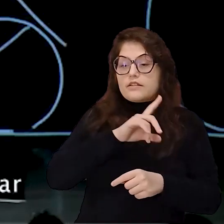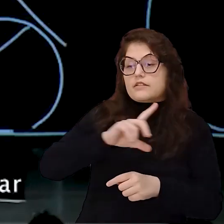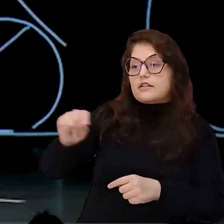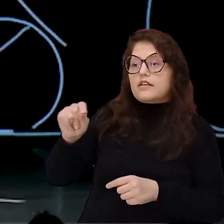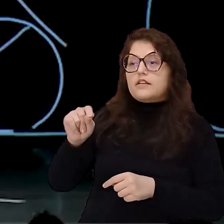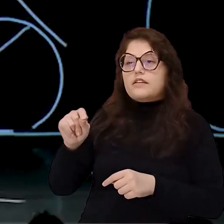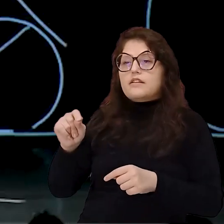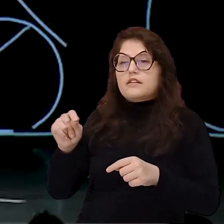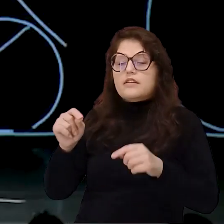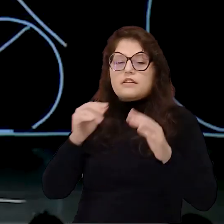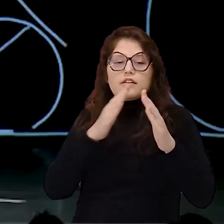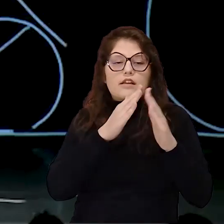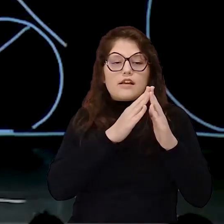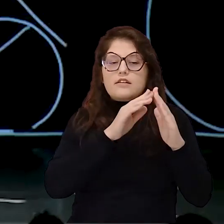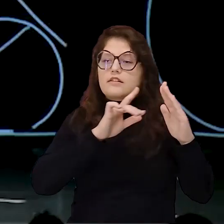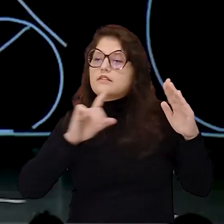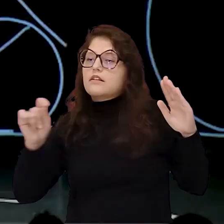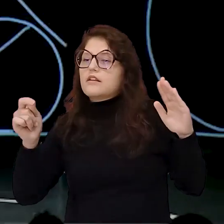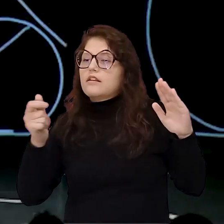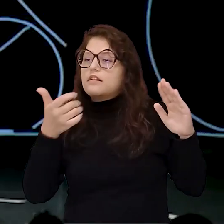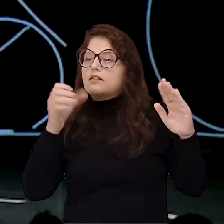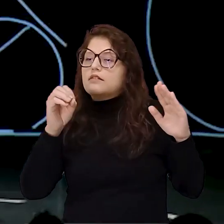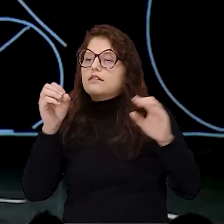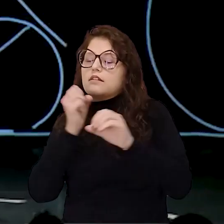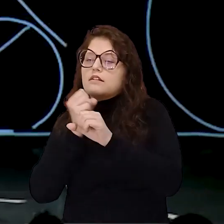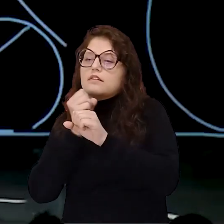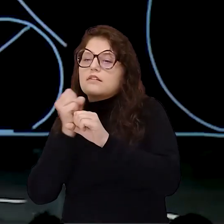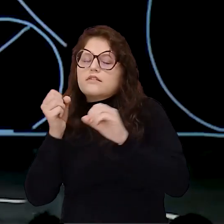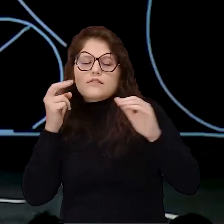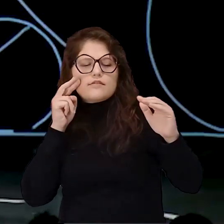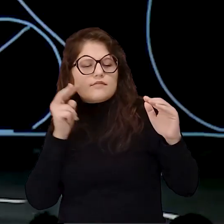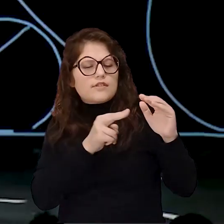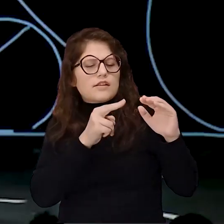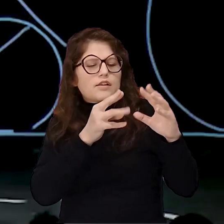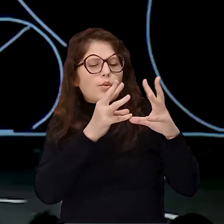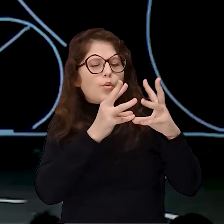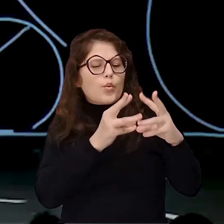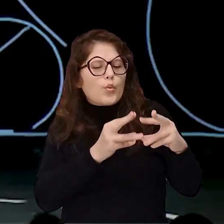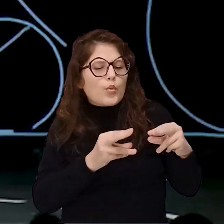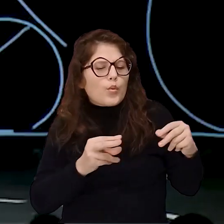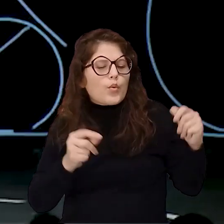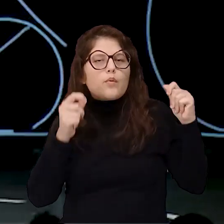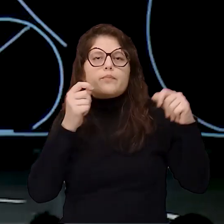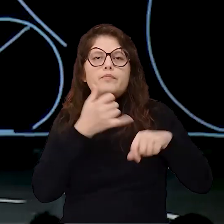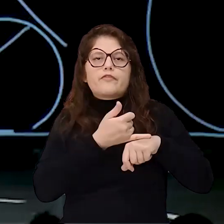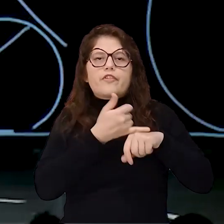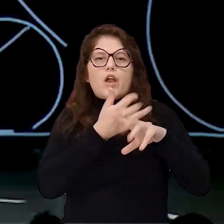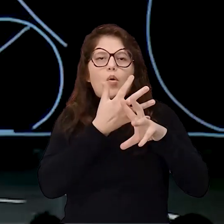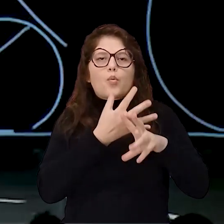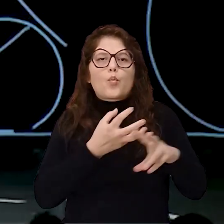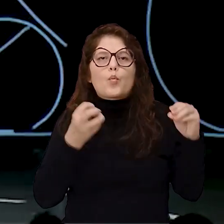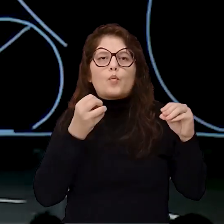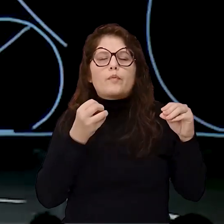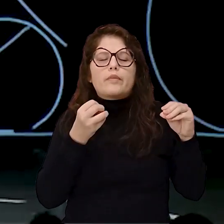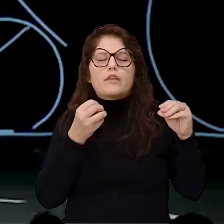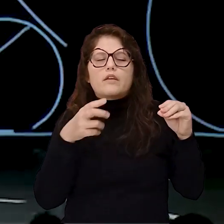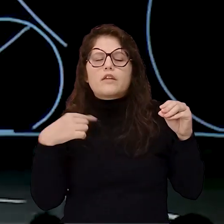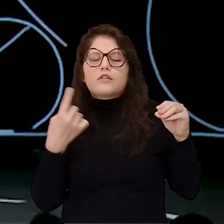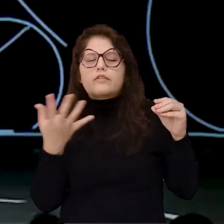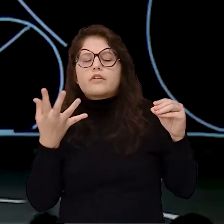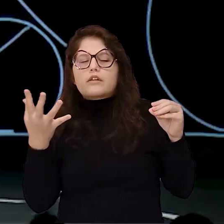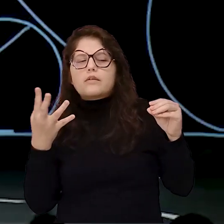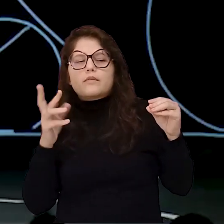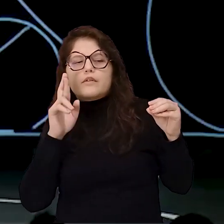a pile of orange dust. And it's that orange dust spot, that orange dust problem, that's the one we're setting out